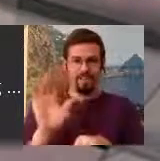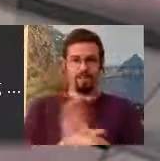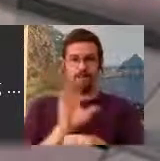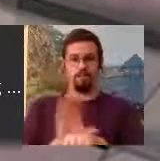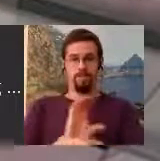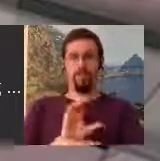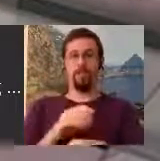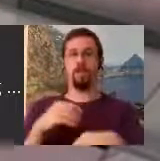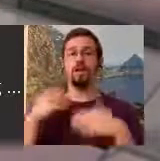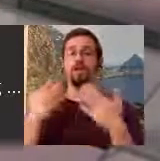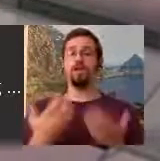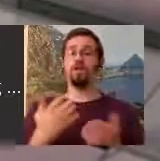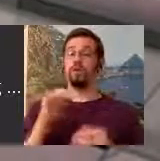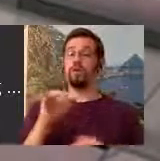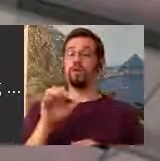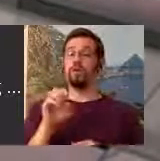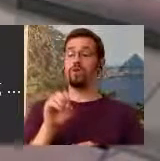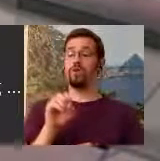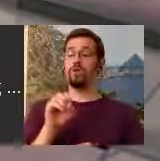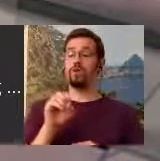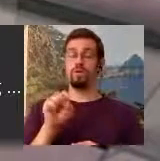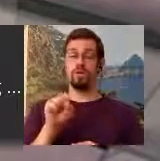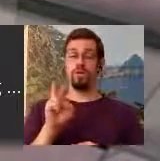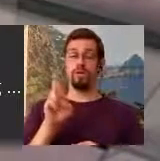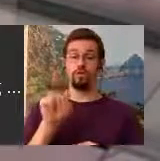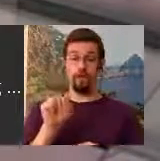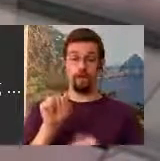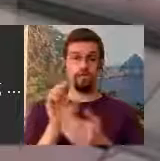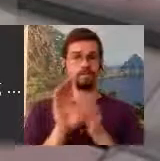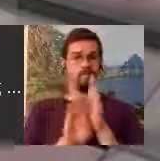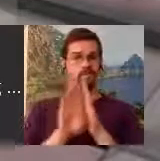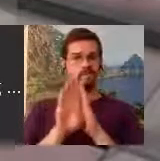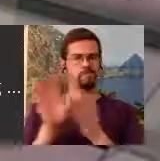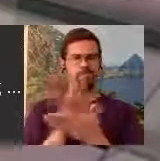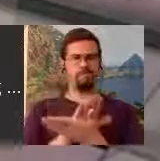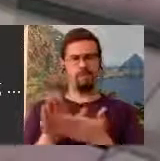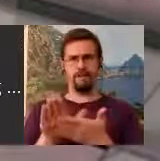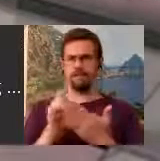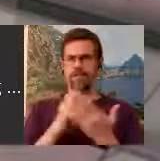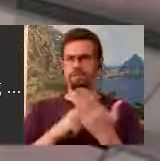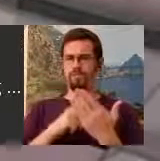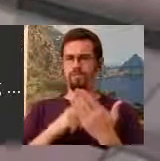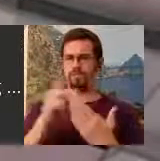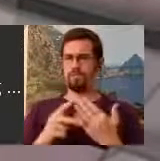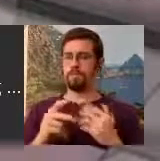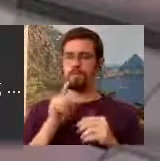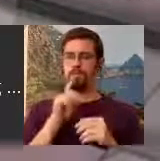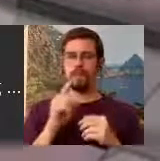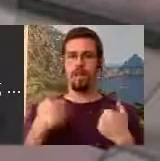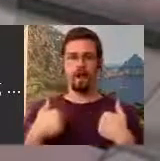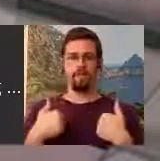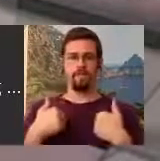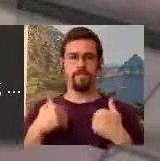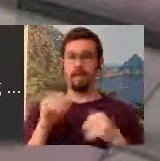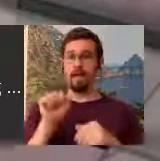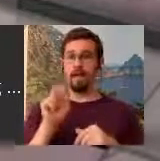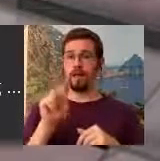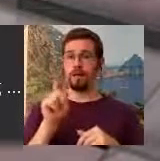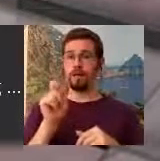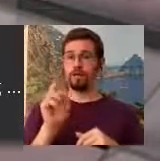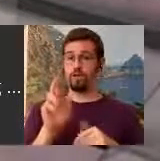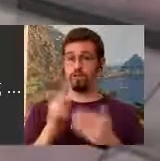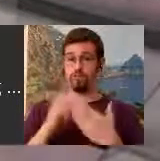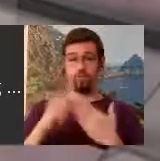developed a really nice program because it's more than just programming an avatar, which is hard enough as it is, let